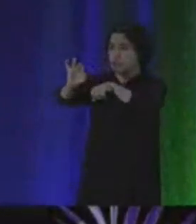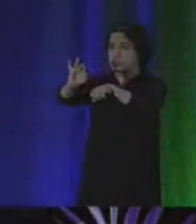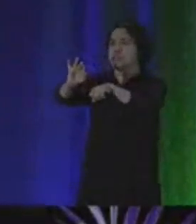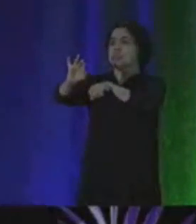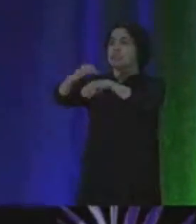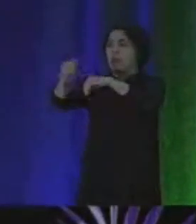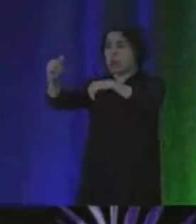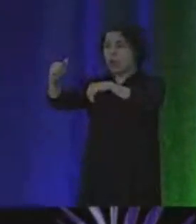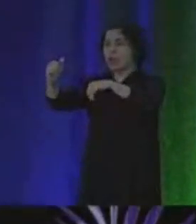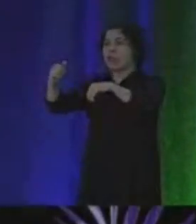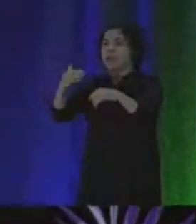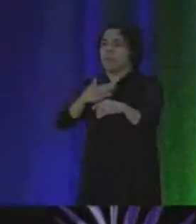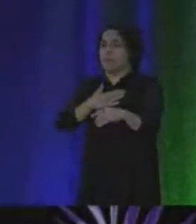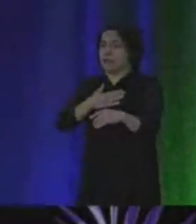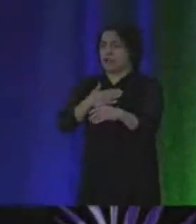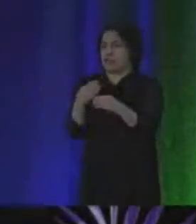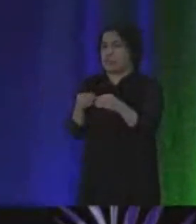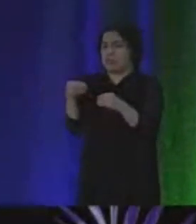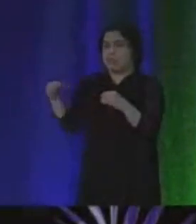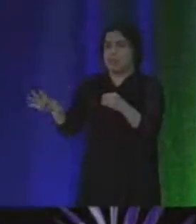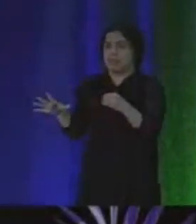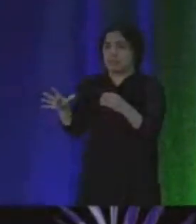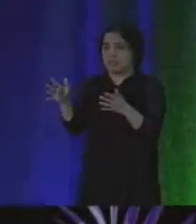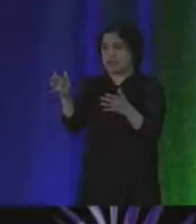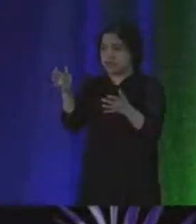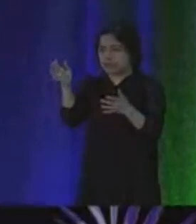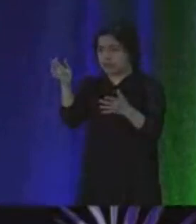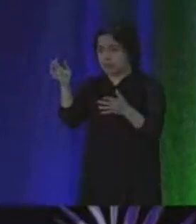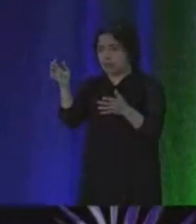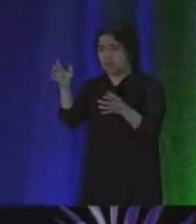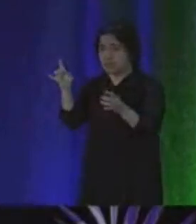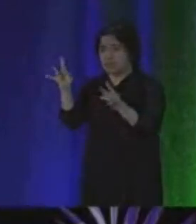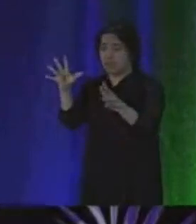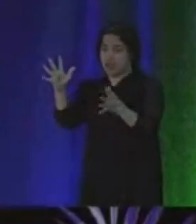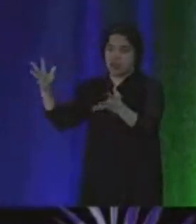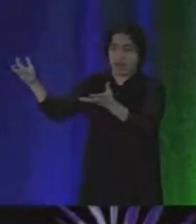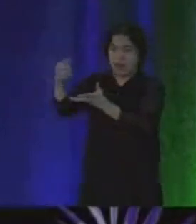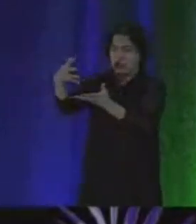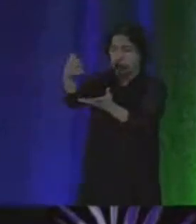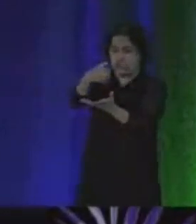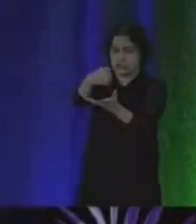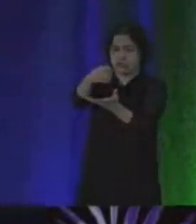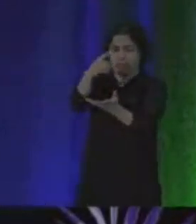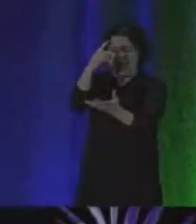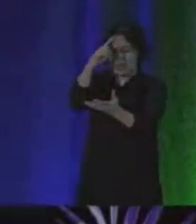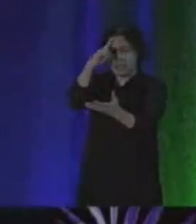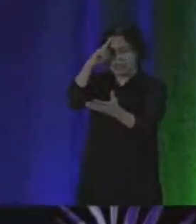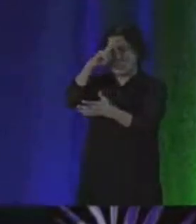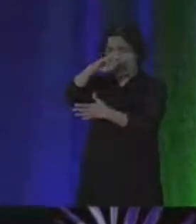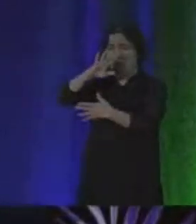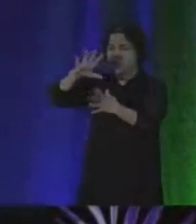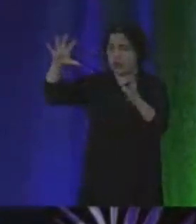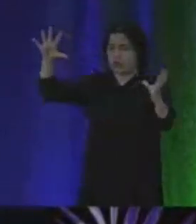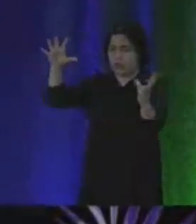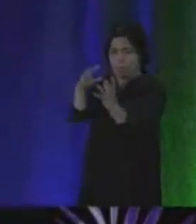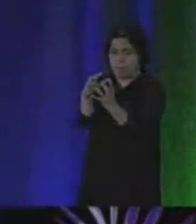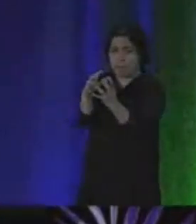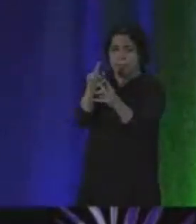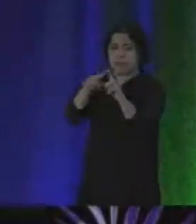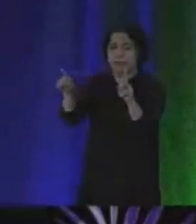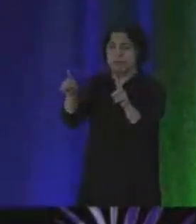my expensive, it's got garbage collections and shit. I think that this actually gets wrapped up into this click, but you can see this. The handler